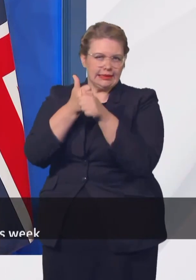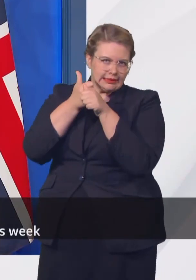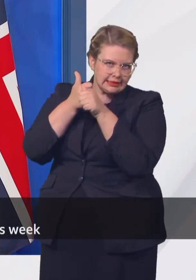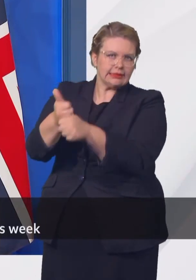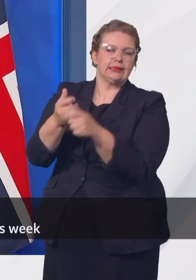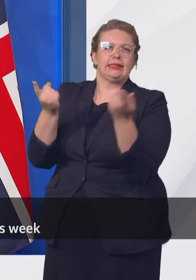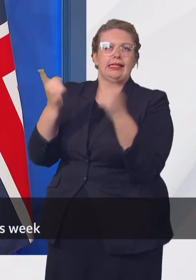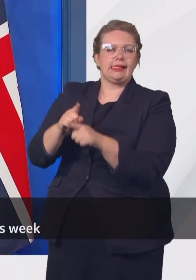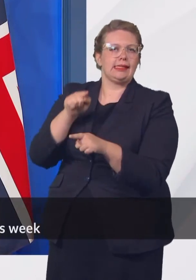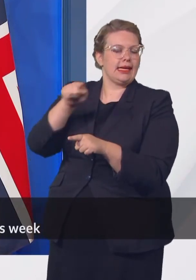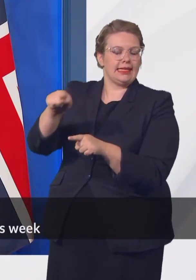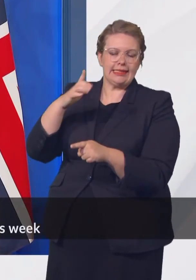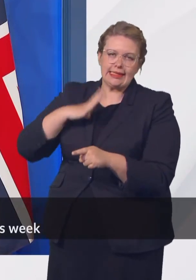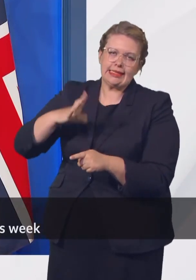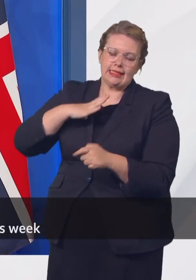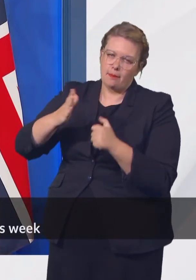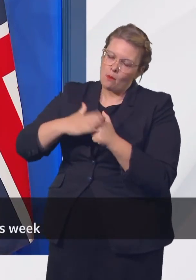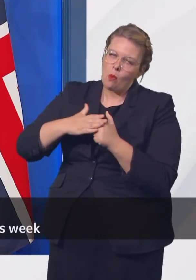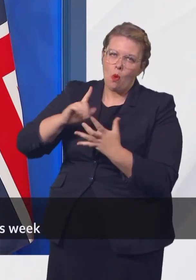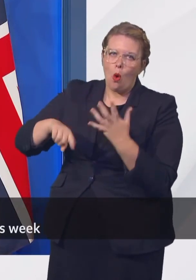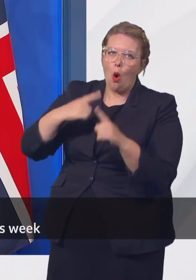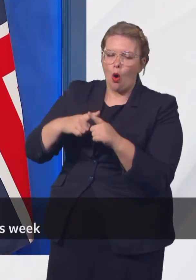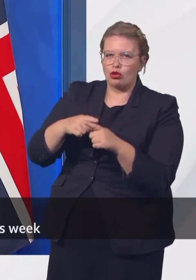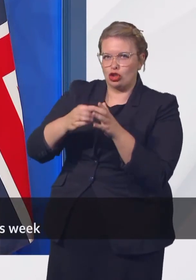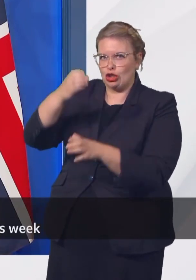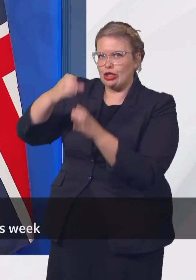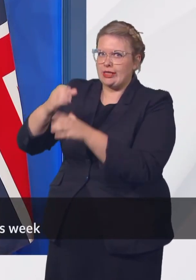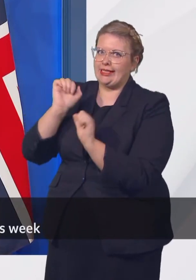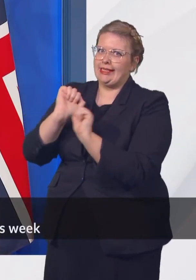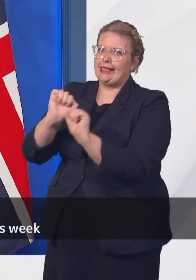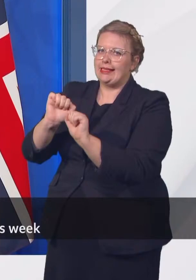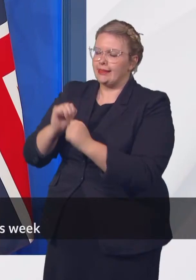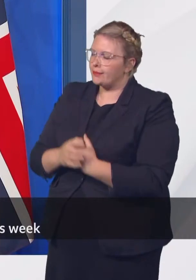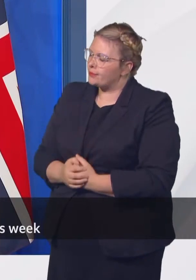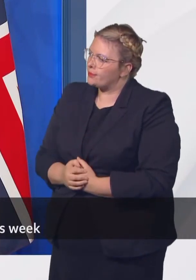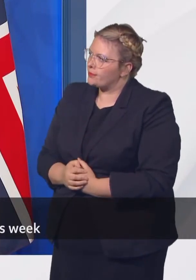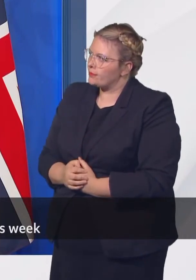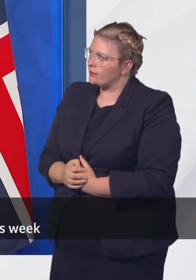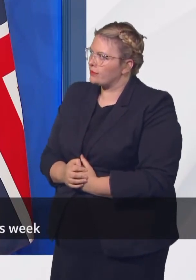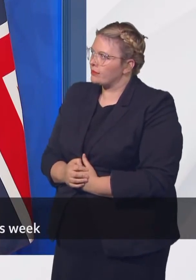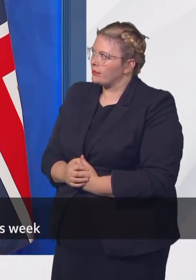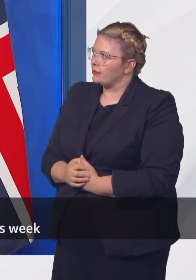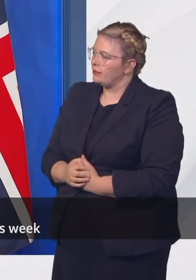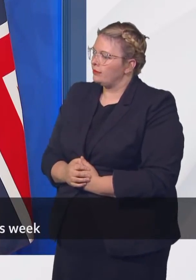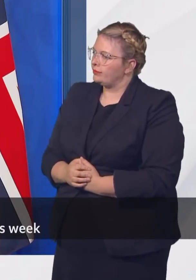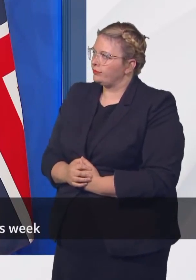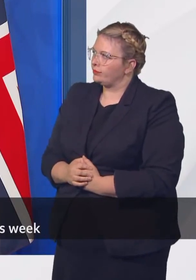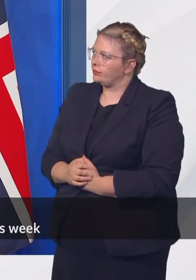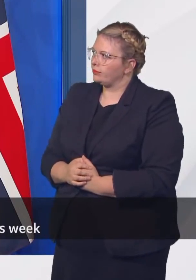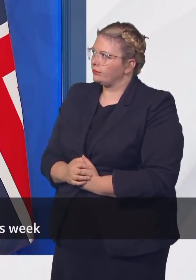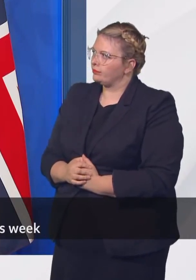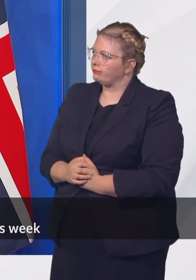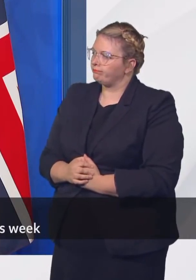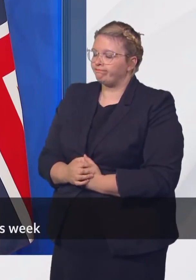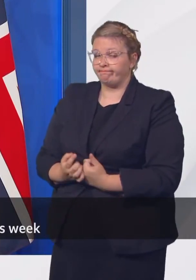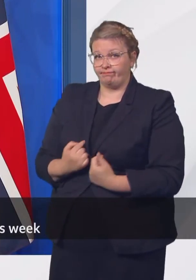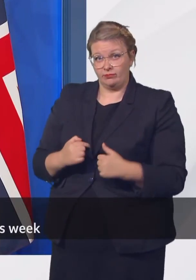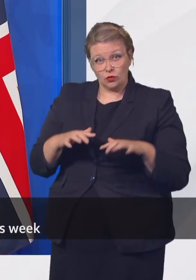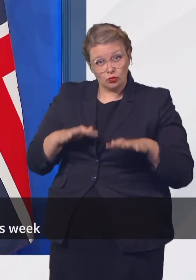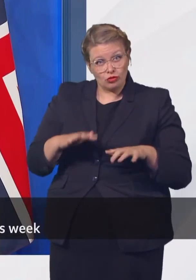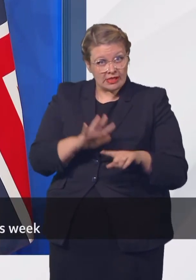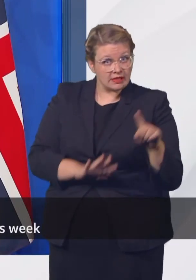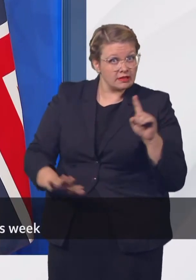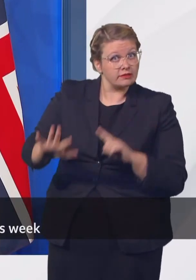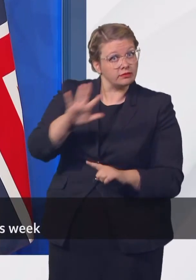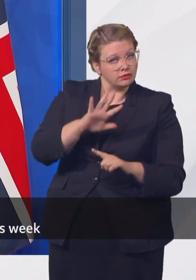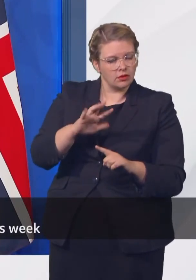that oxygen that's so badly needed. Everyone across this whole United Kingdom stands side by side with the